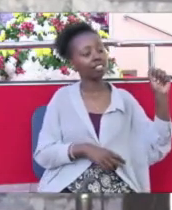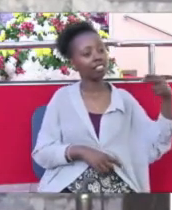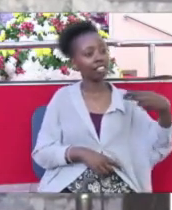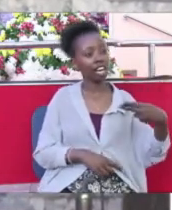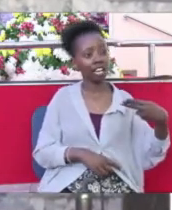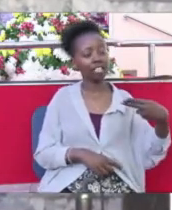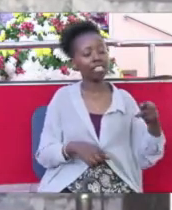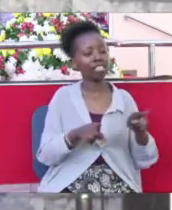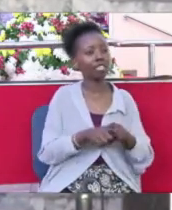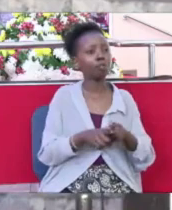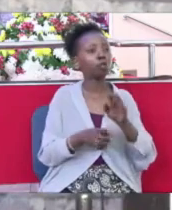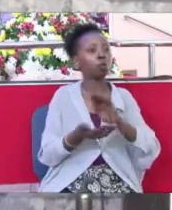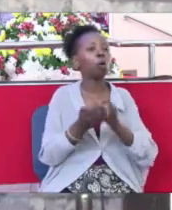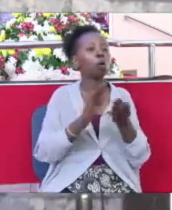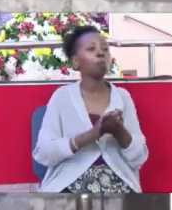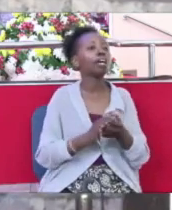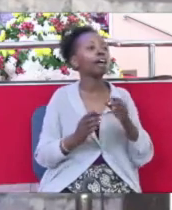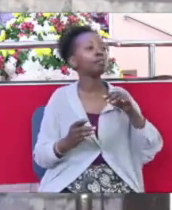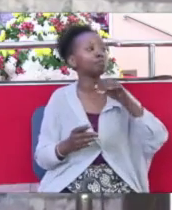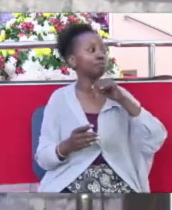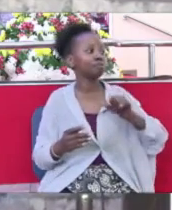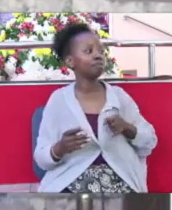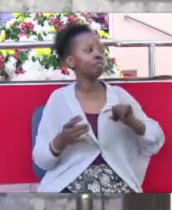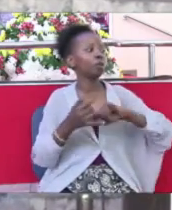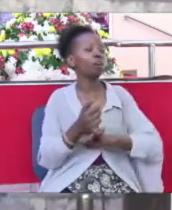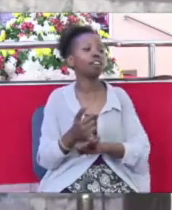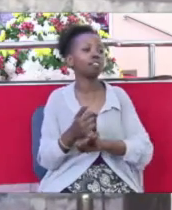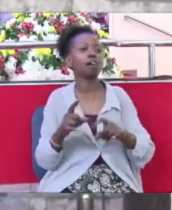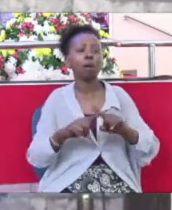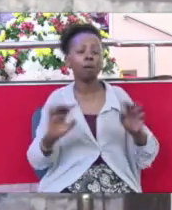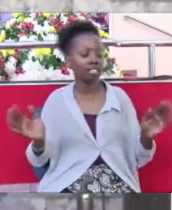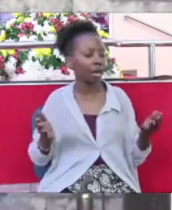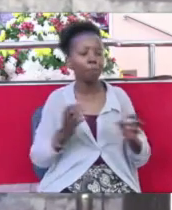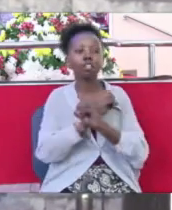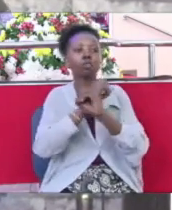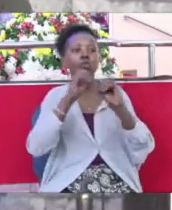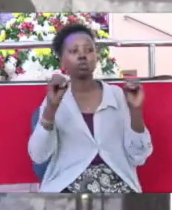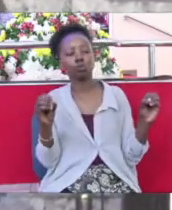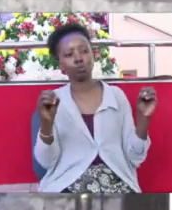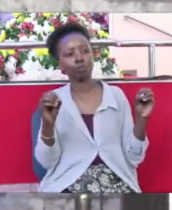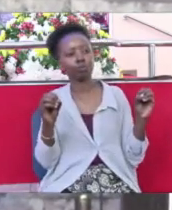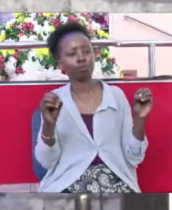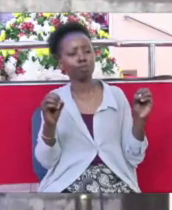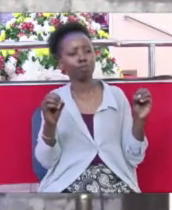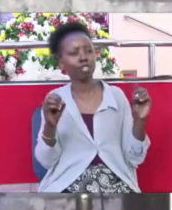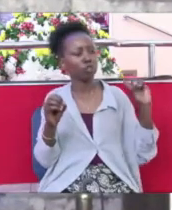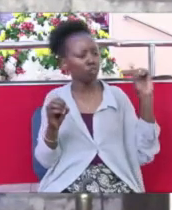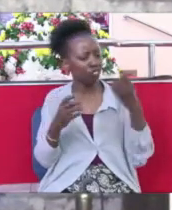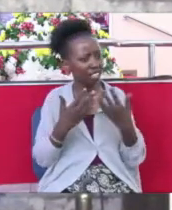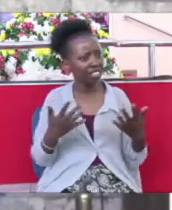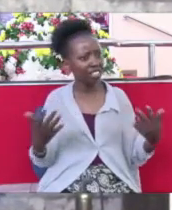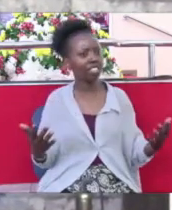as na akataka kumchukua kama mke wake. But that did not happen. Na hiyo haikutendeka. So the first thing is that when